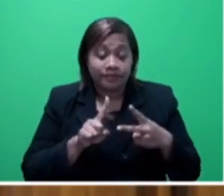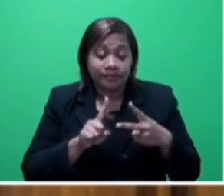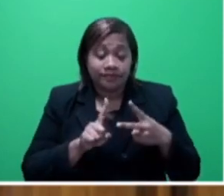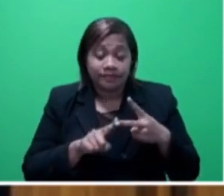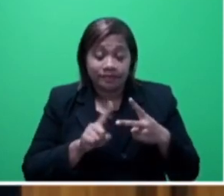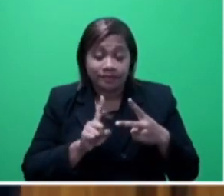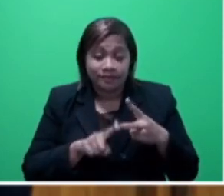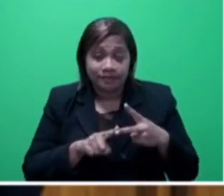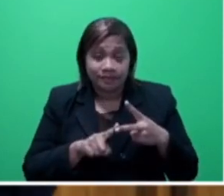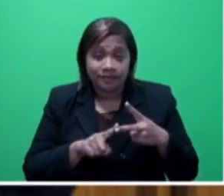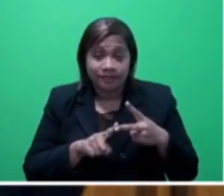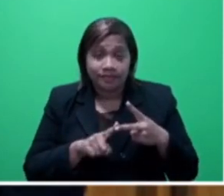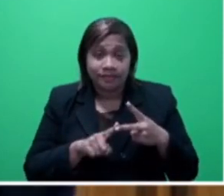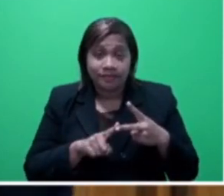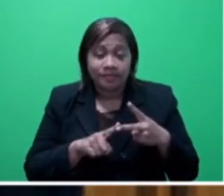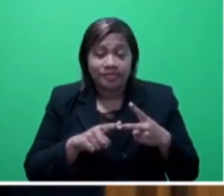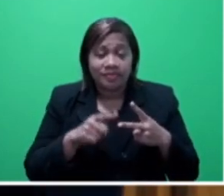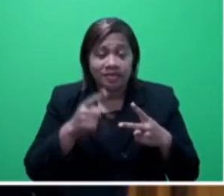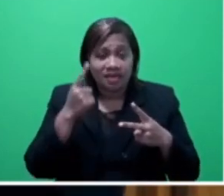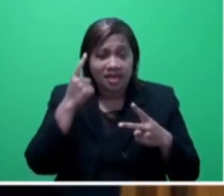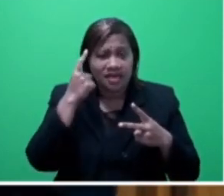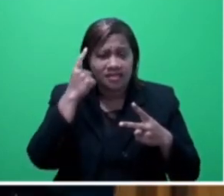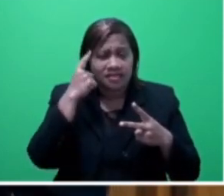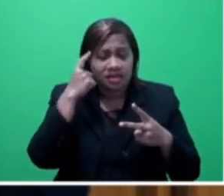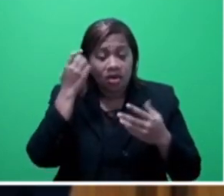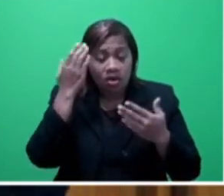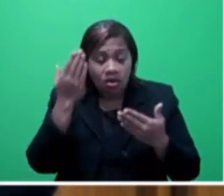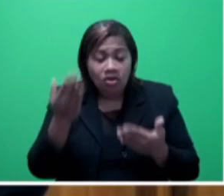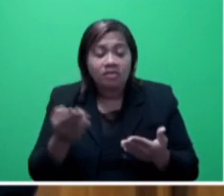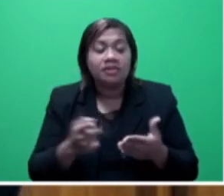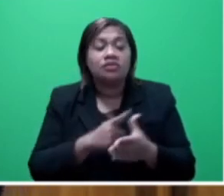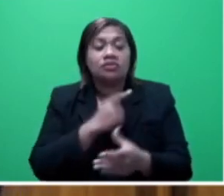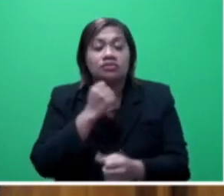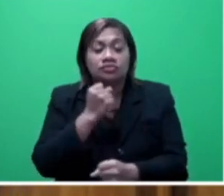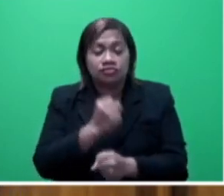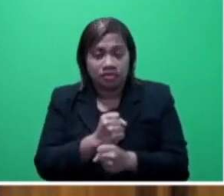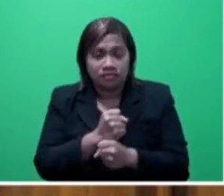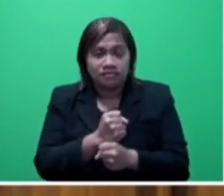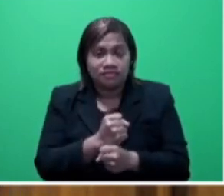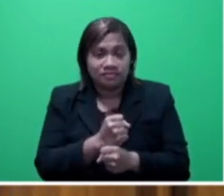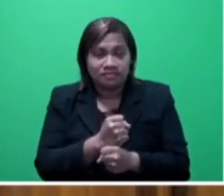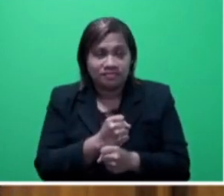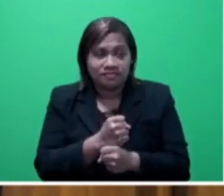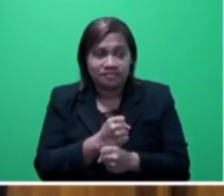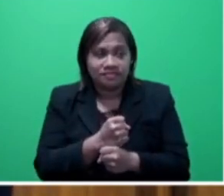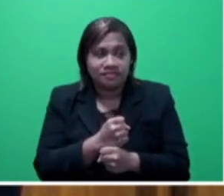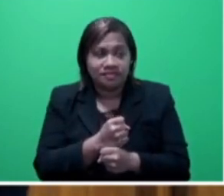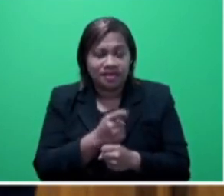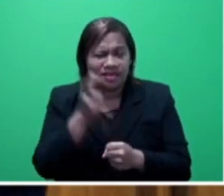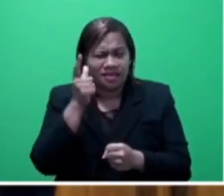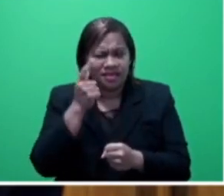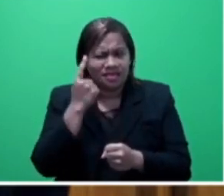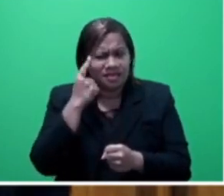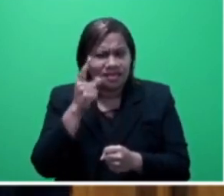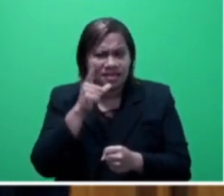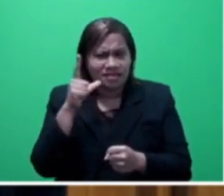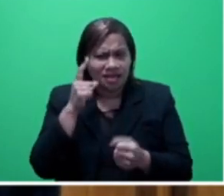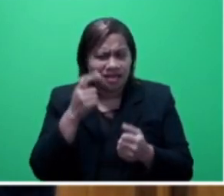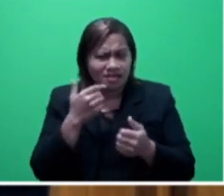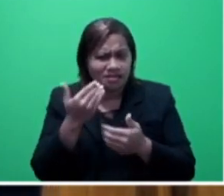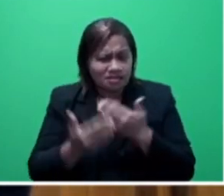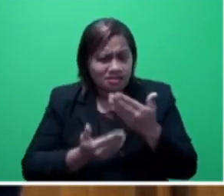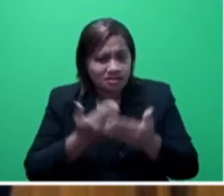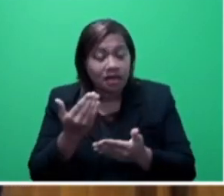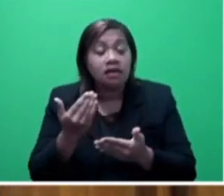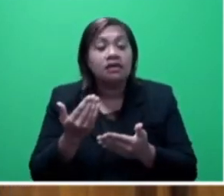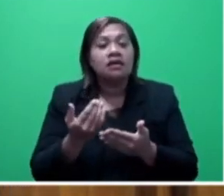Mr. Speaker, and I think the Honourable Attorney General referred to that, I think it was yesterday, that there will be